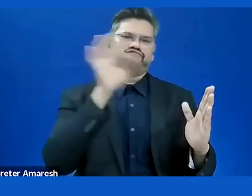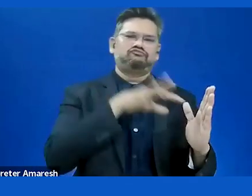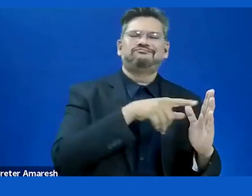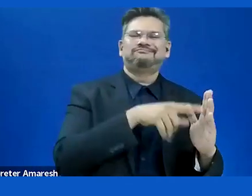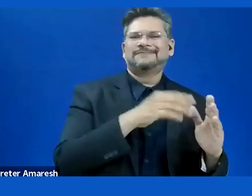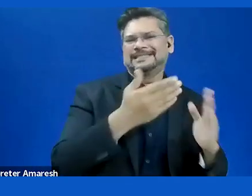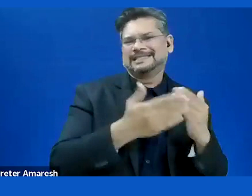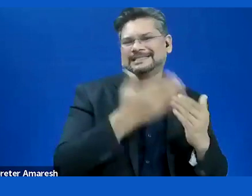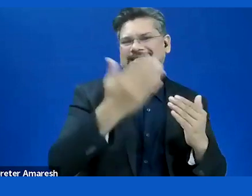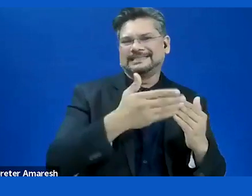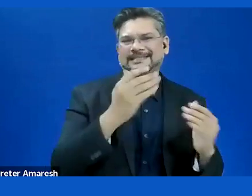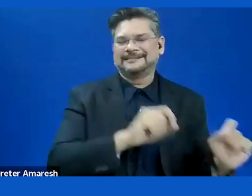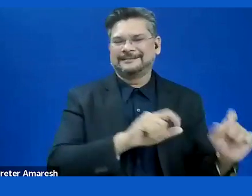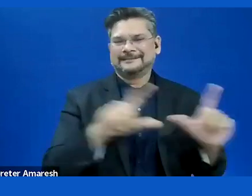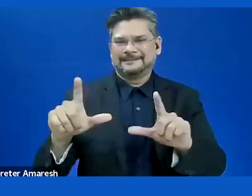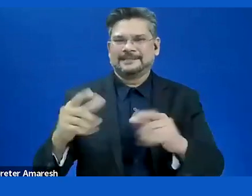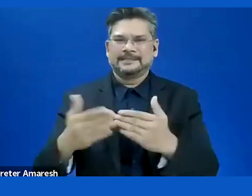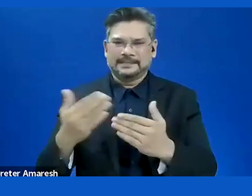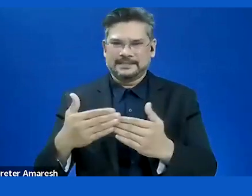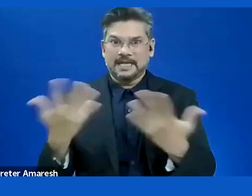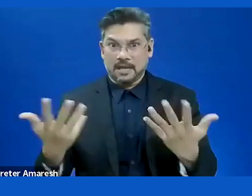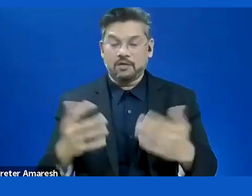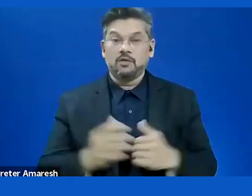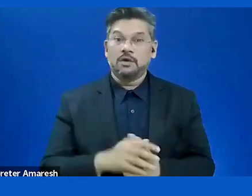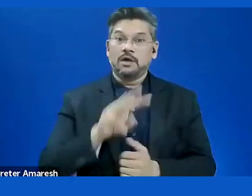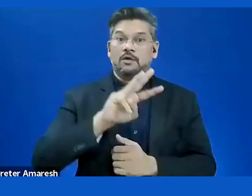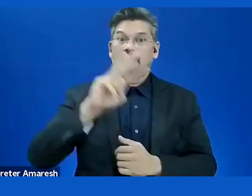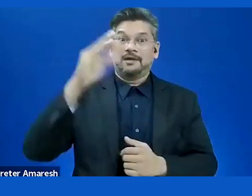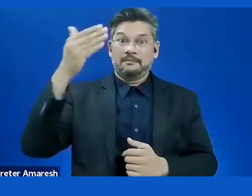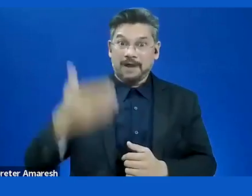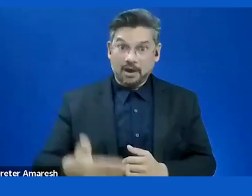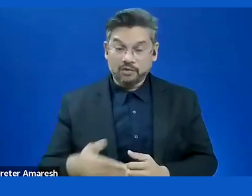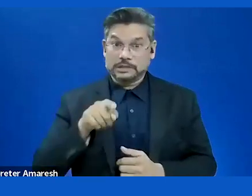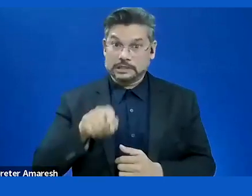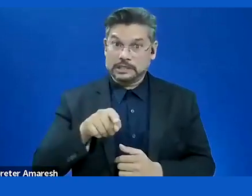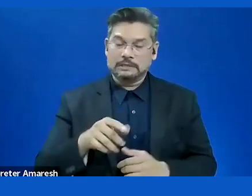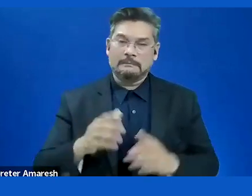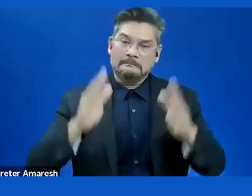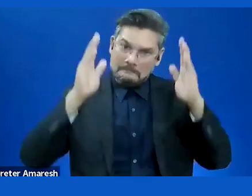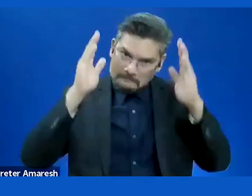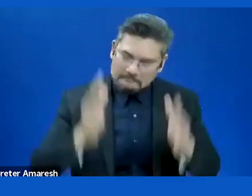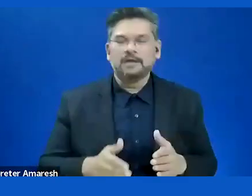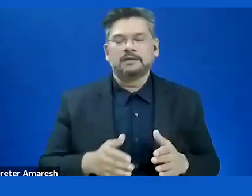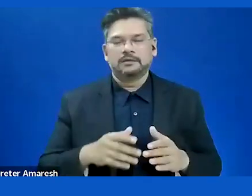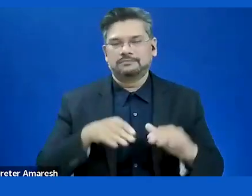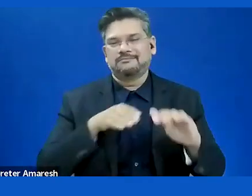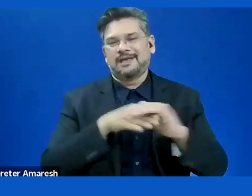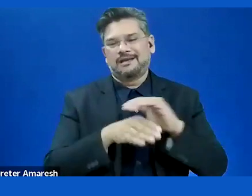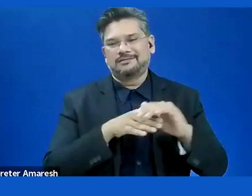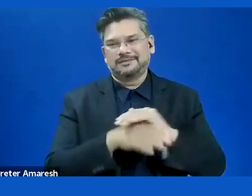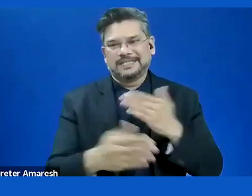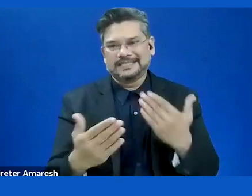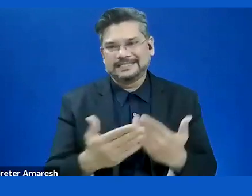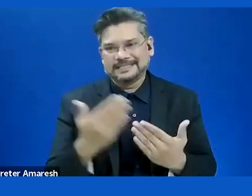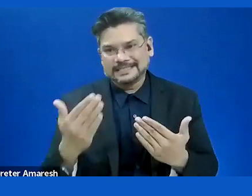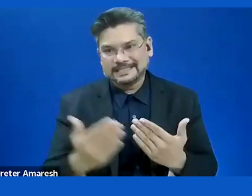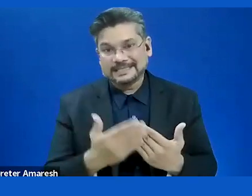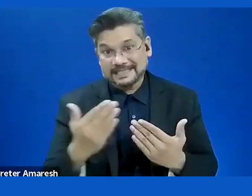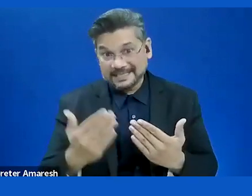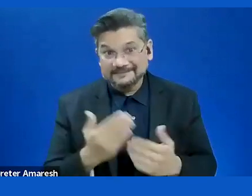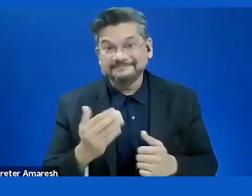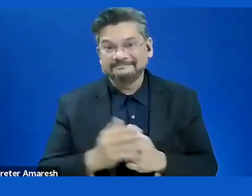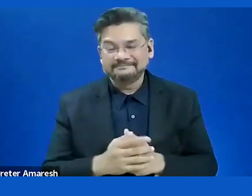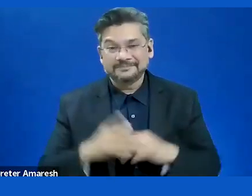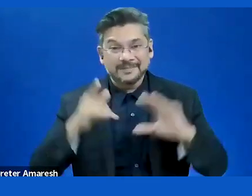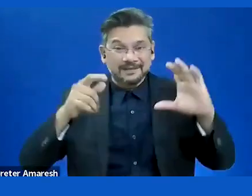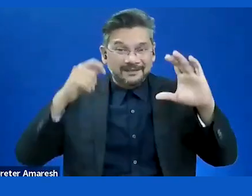which brings me to my next point. The browsers would then need to be very good at accessibility, right? So the video player that's built into